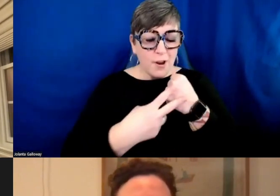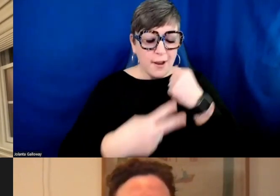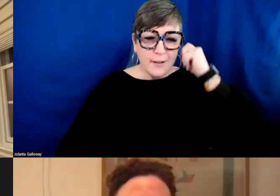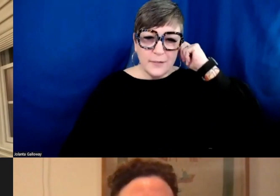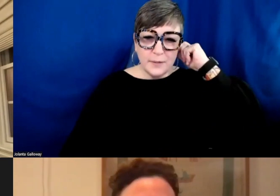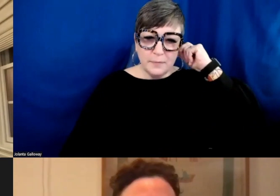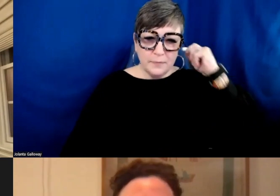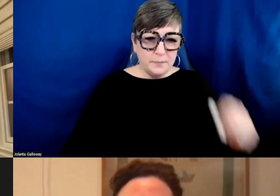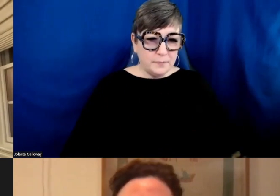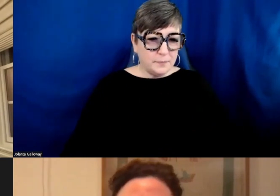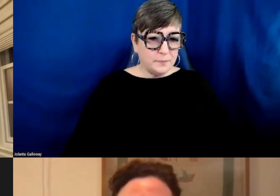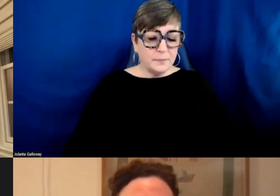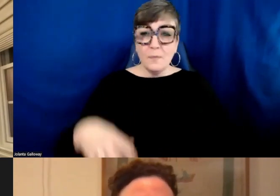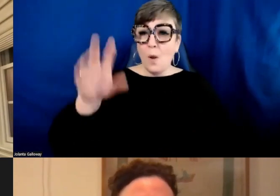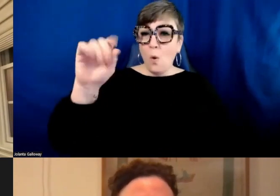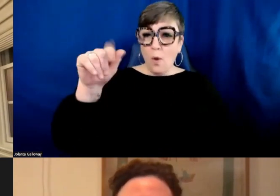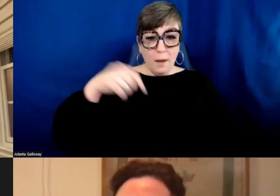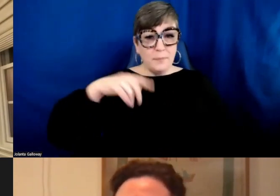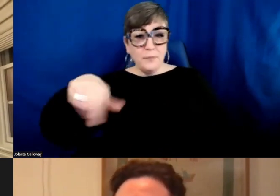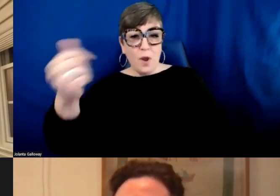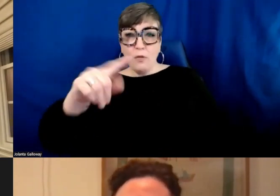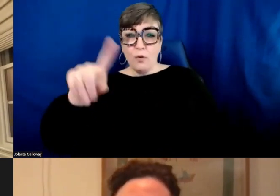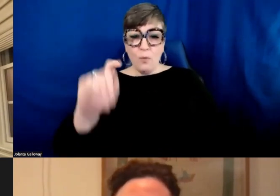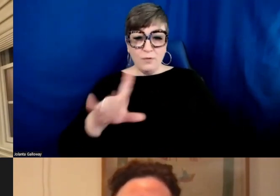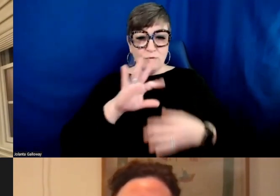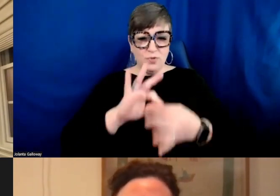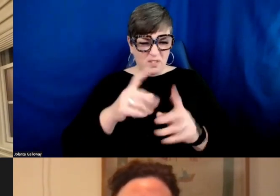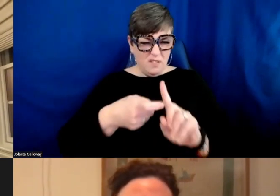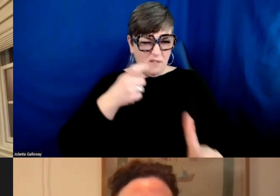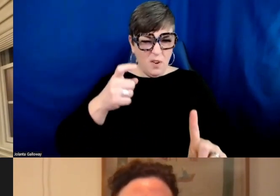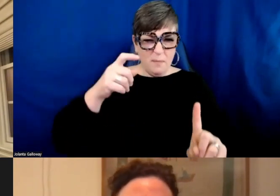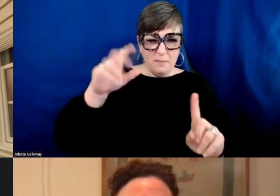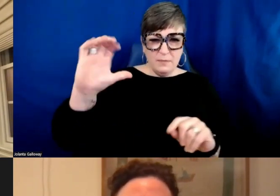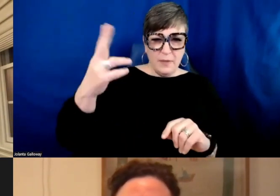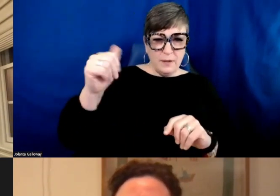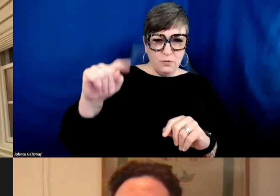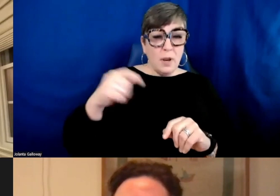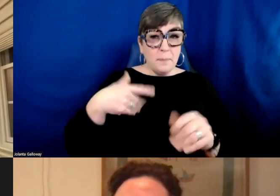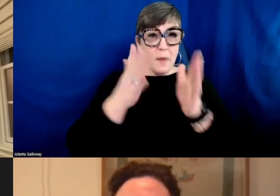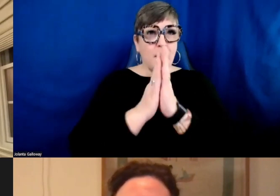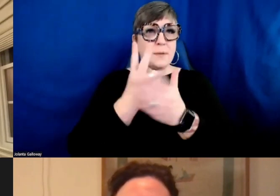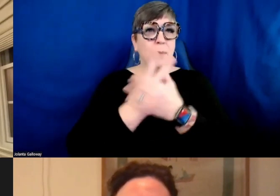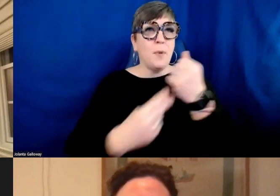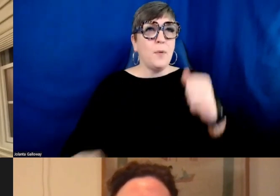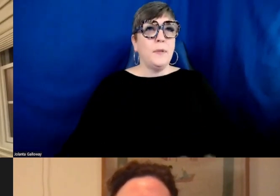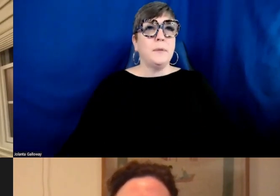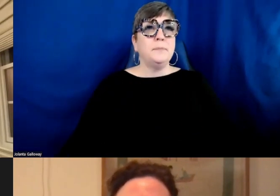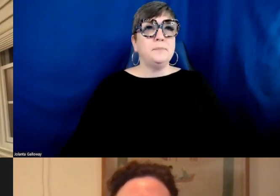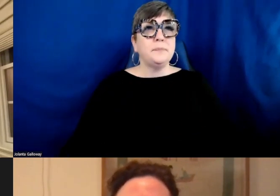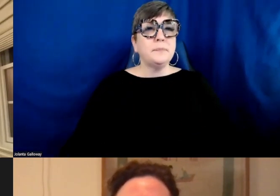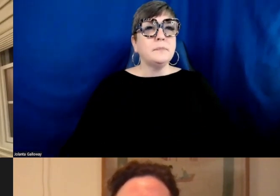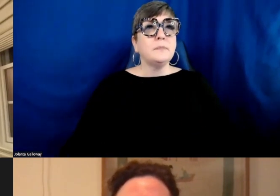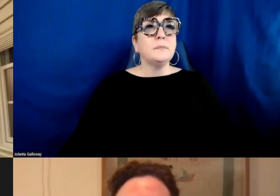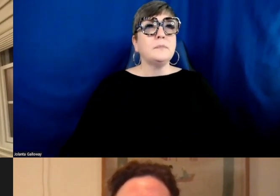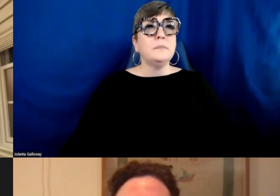I have another question. It's from the chat. Um, but I'll ask both questions. Uh, one person